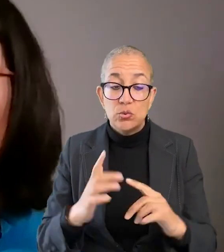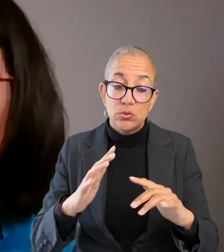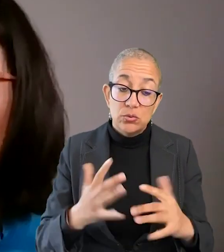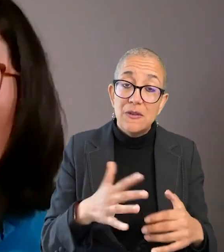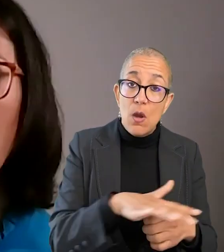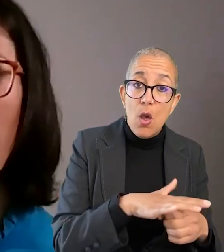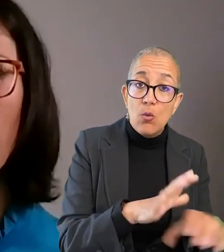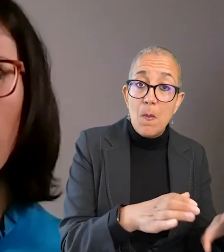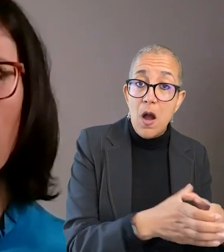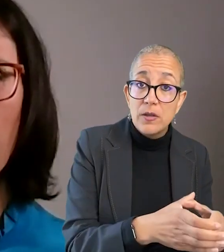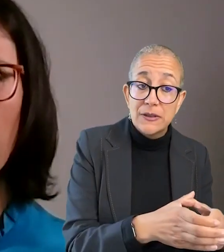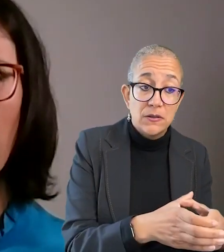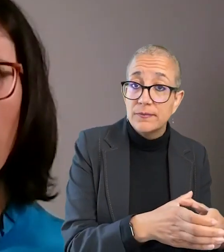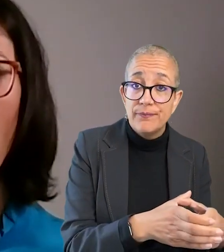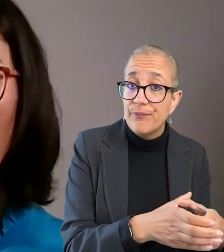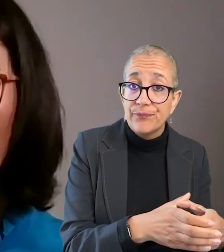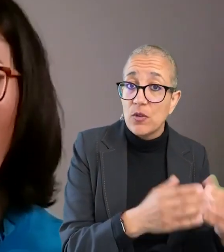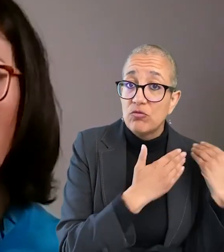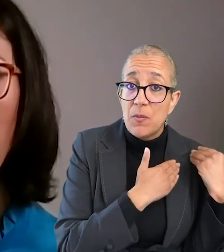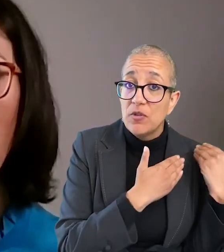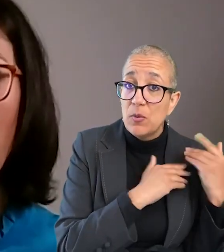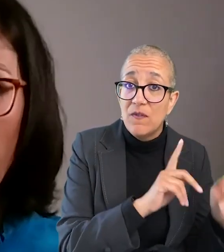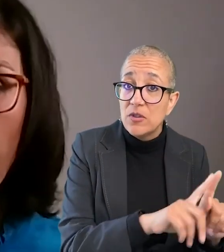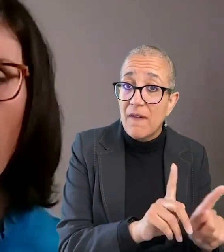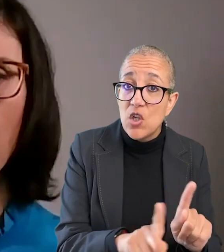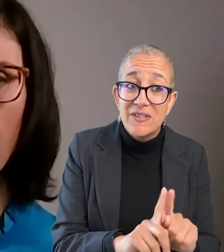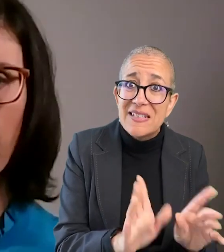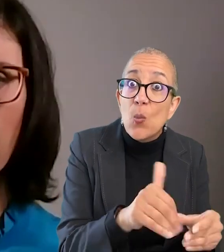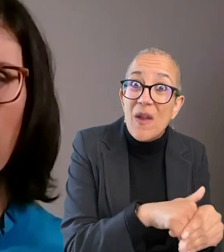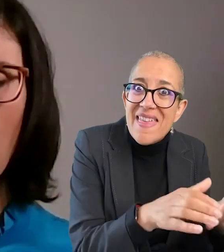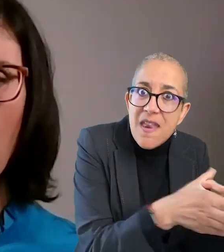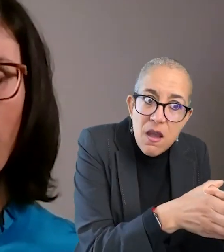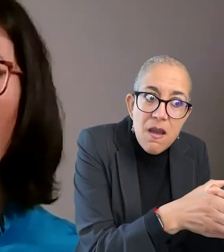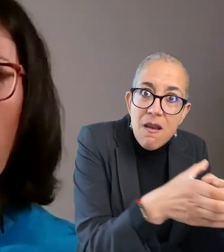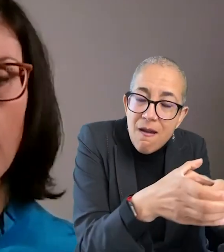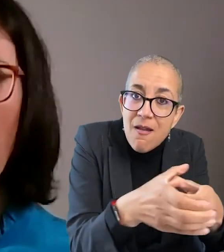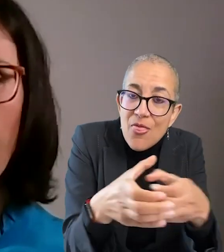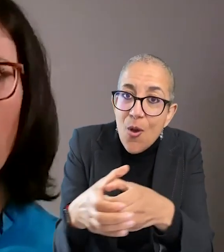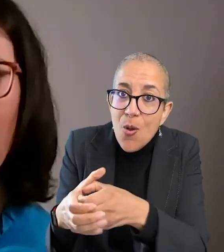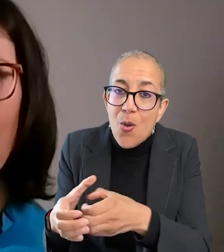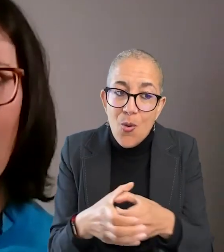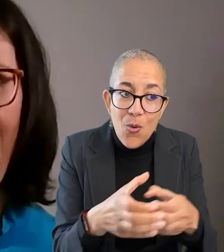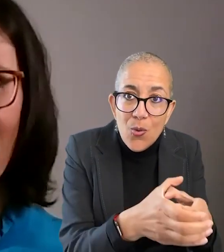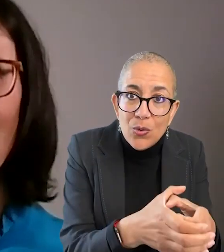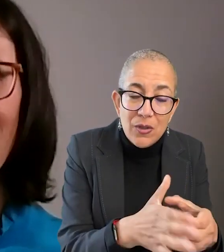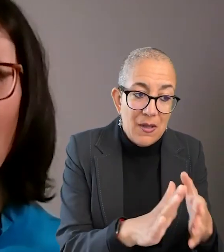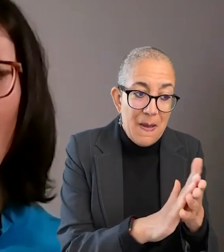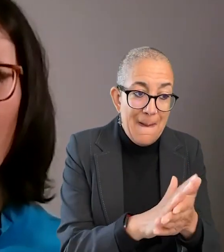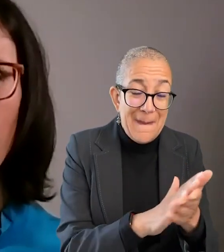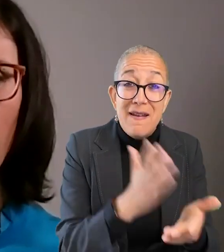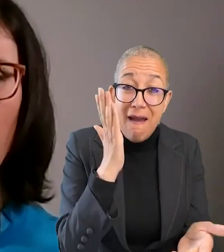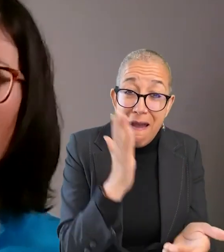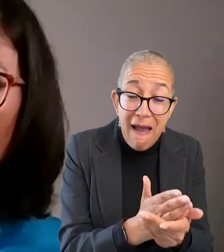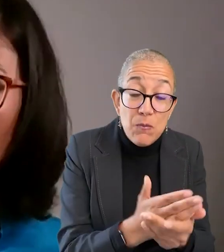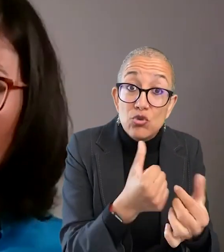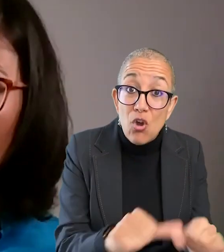parties don't themselves take responsibility for diversity within their own ranks, then we aren't ever going to actually solve